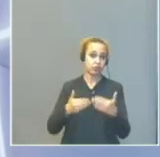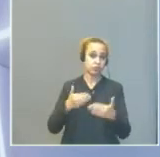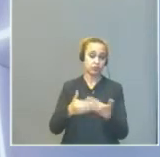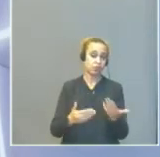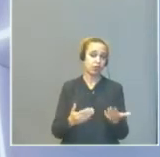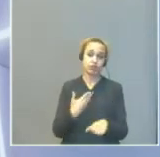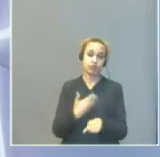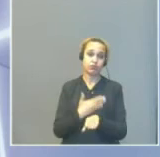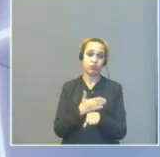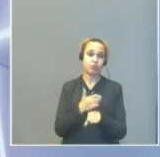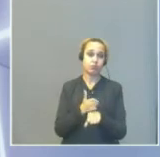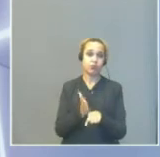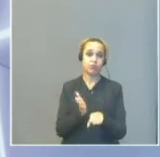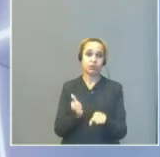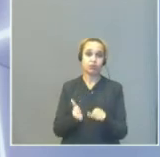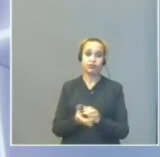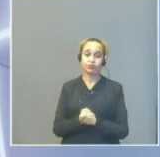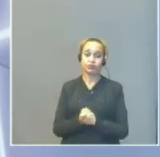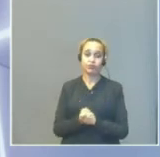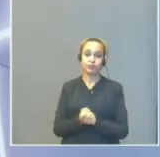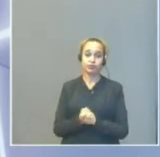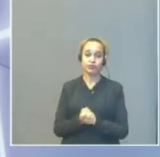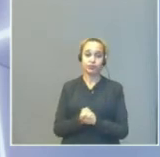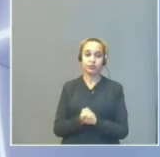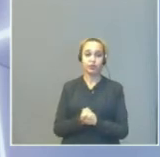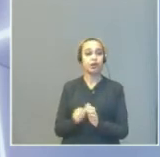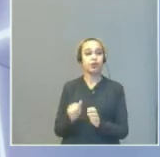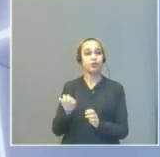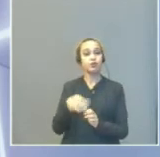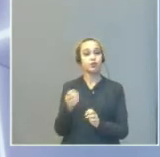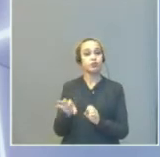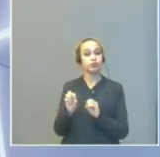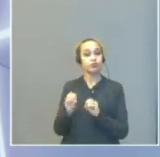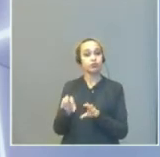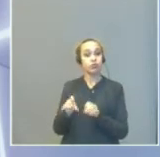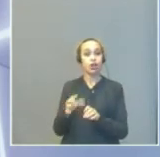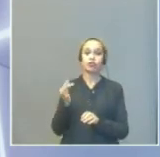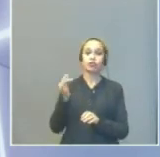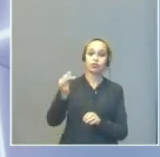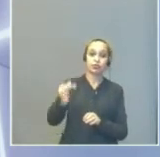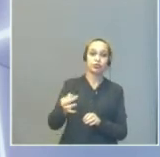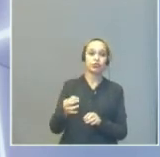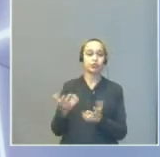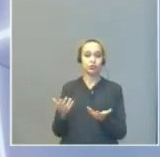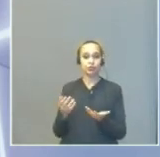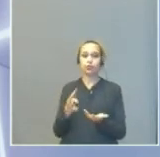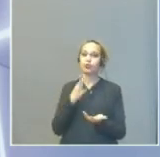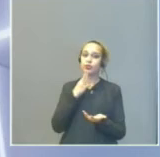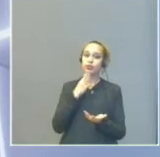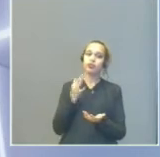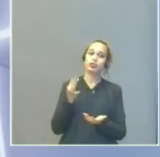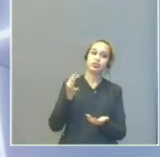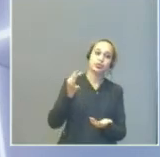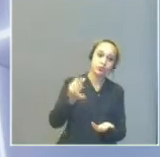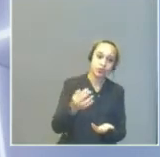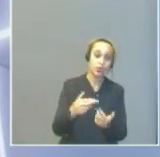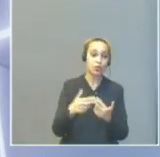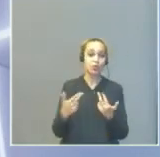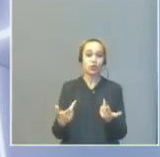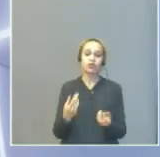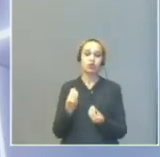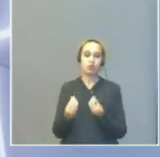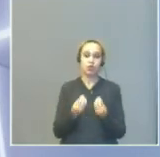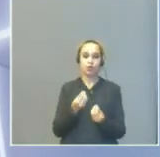literacy, making sanctuary. Subjects that I cannot dwell upon within a 20-minute talk, but there are